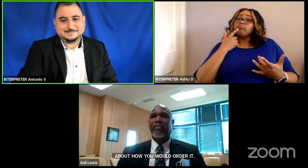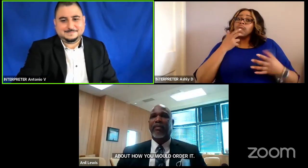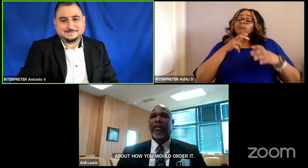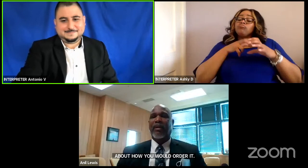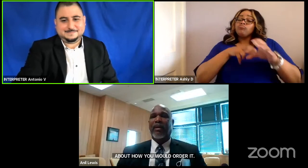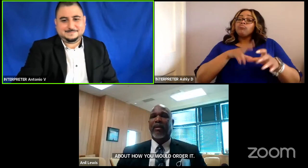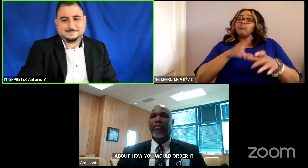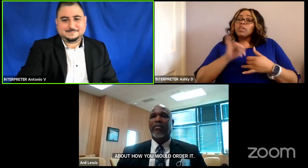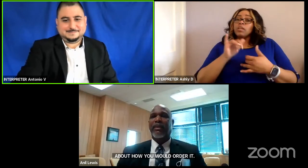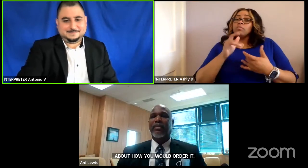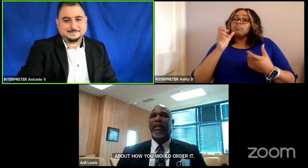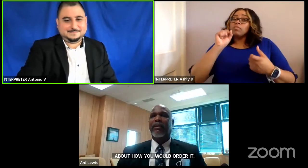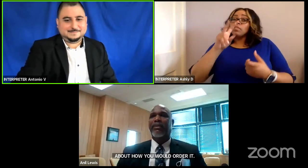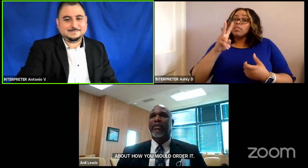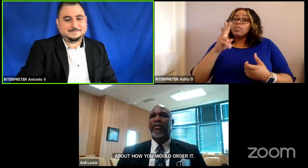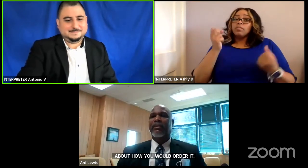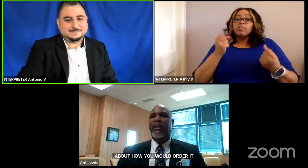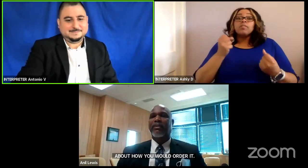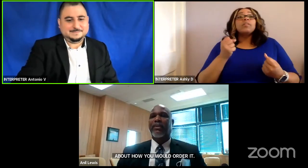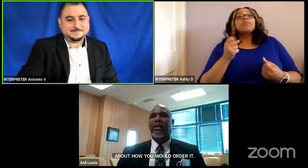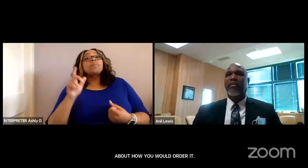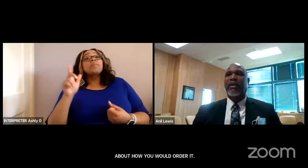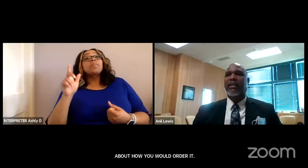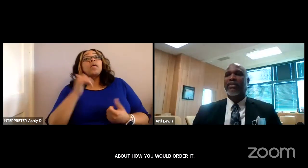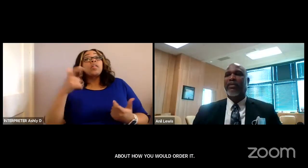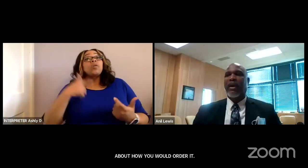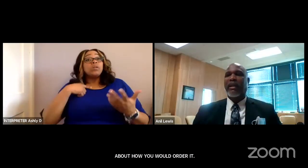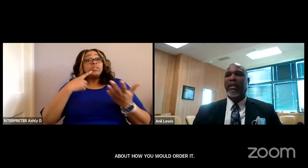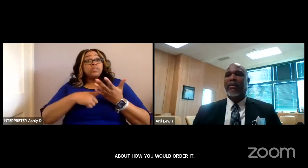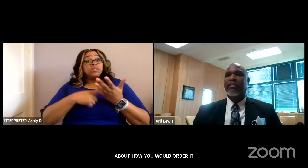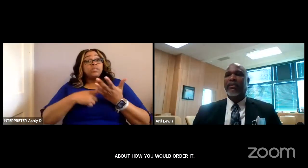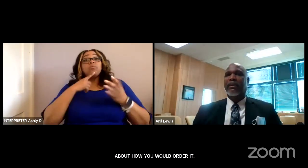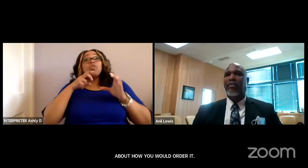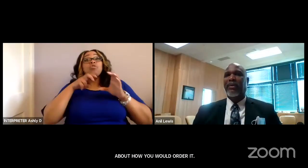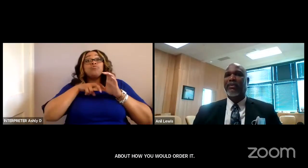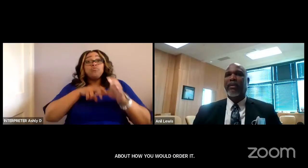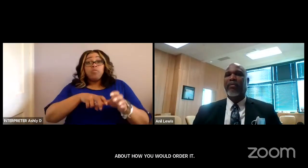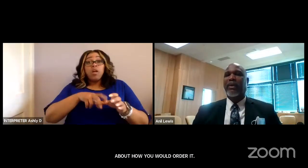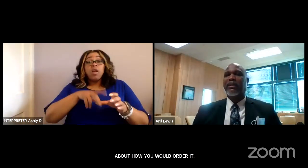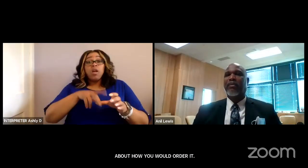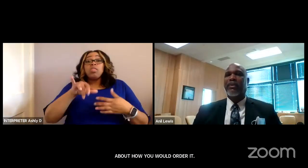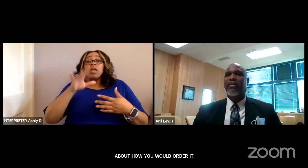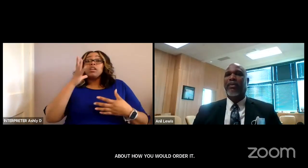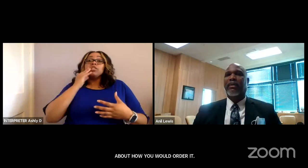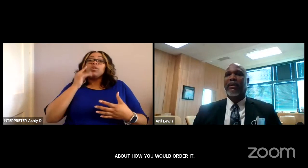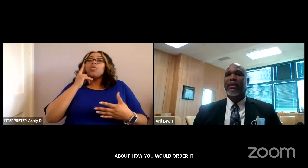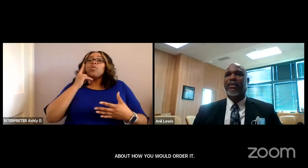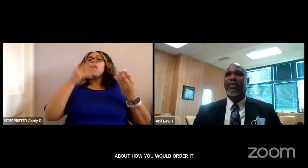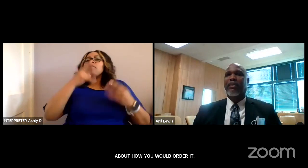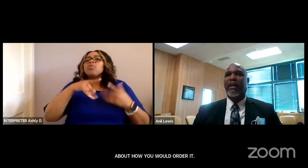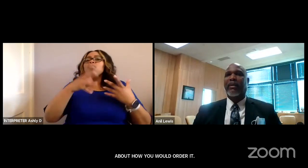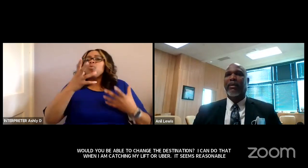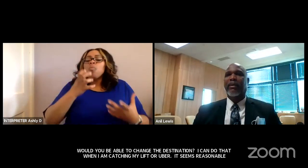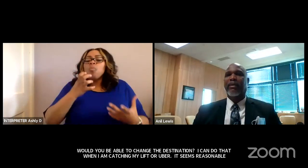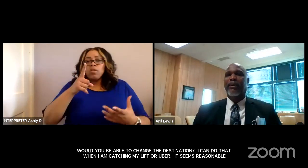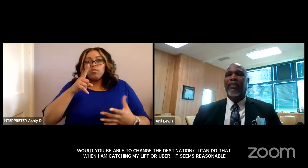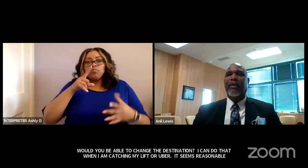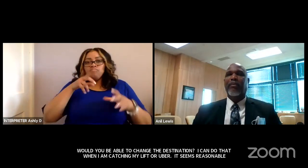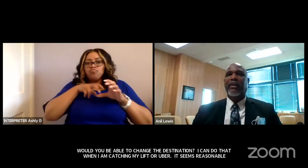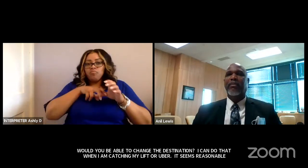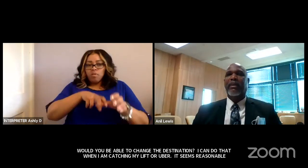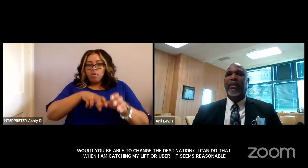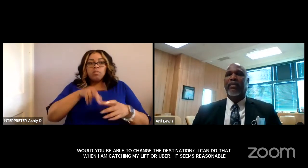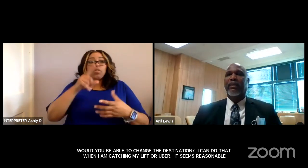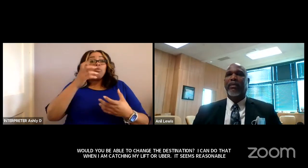experience. The other things we talked about is as you're riding on this virtual experience, what information would you want as you're riding? Do you